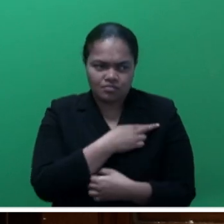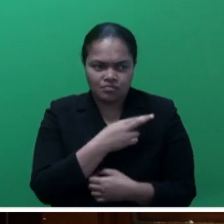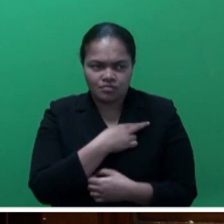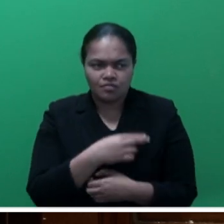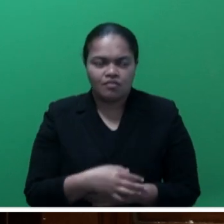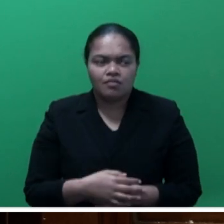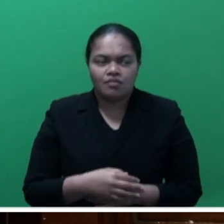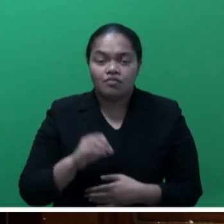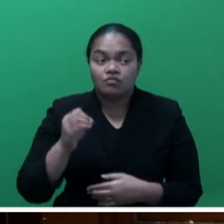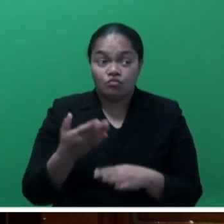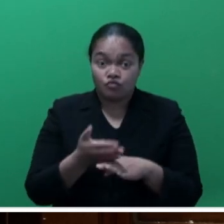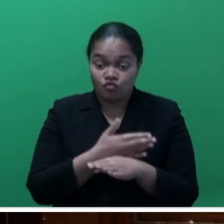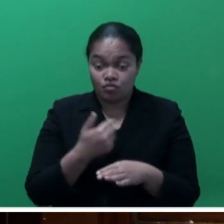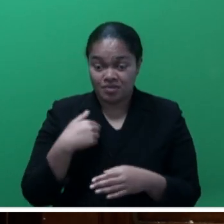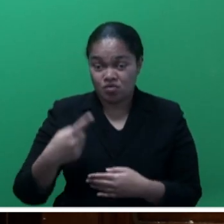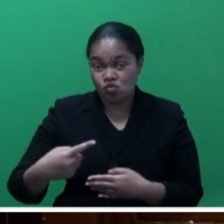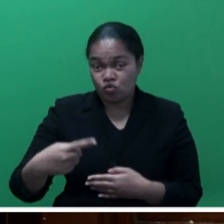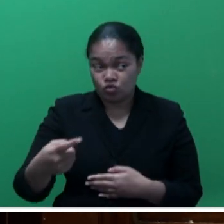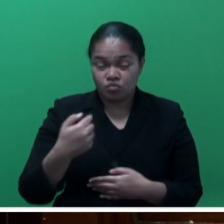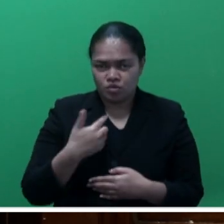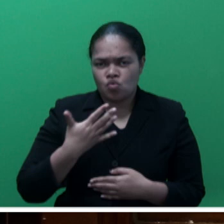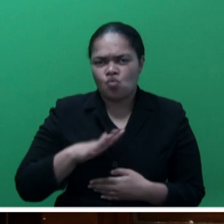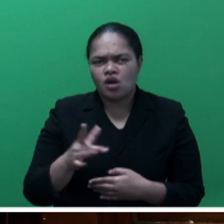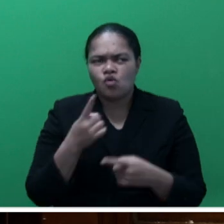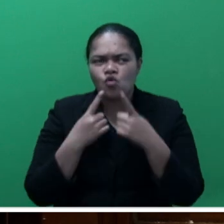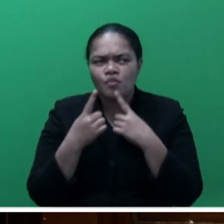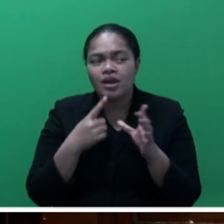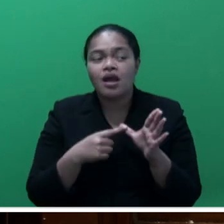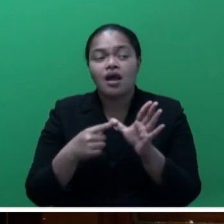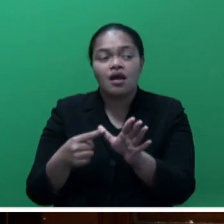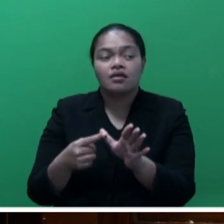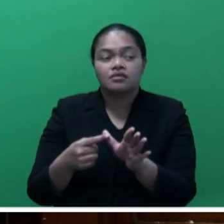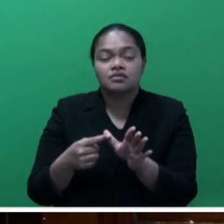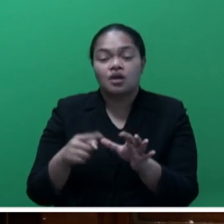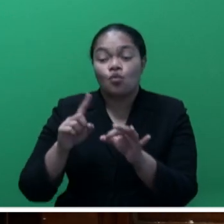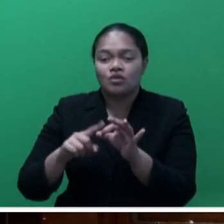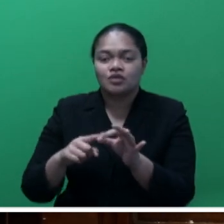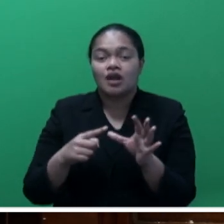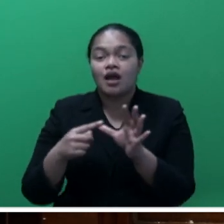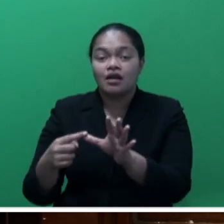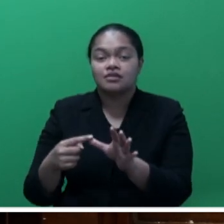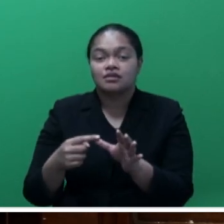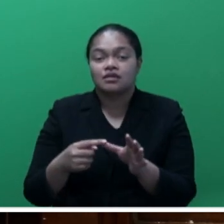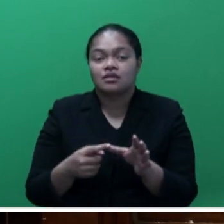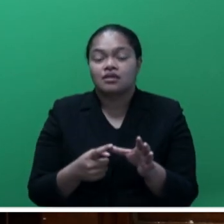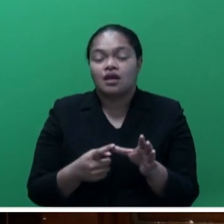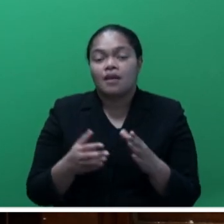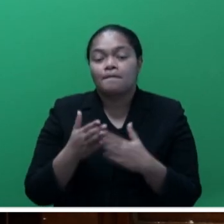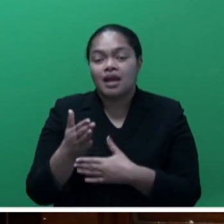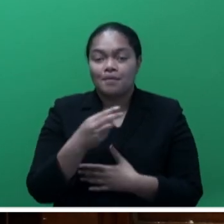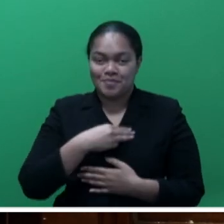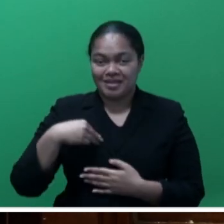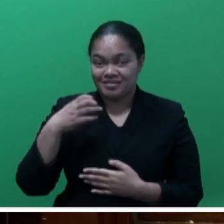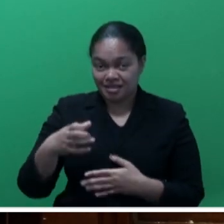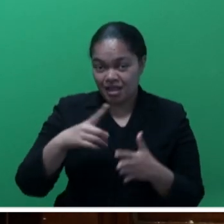But before I go on, I'd like to just comment on the answer from the question answered by the Minister for Education